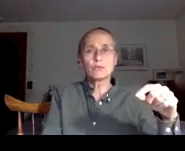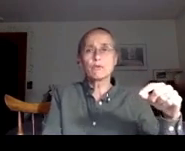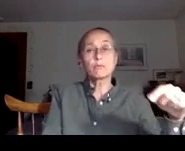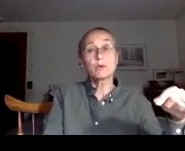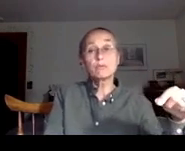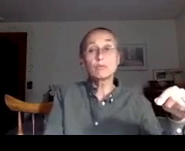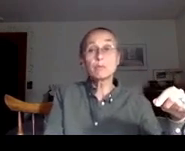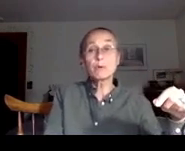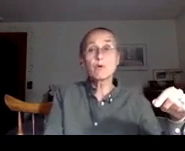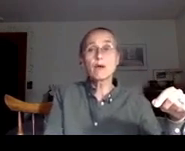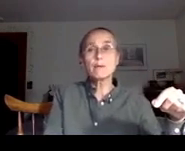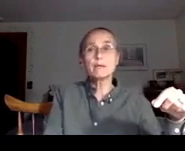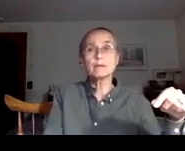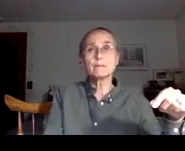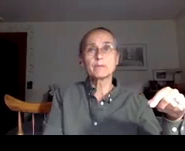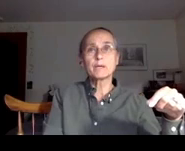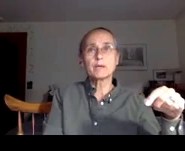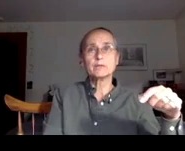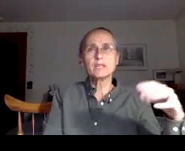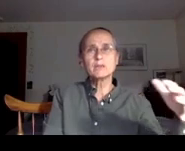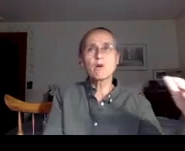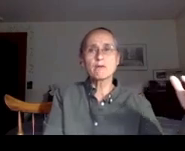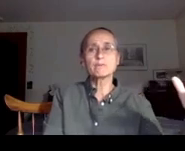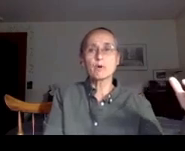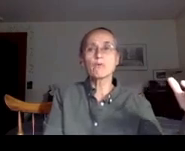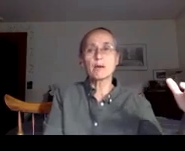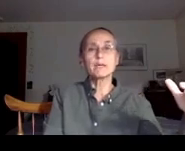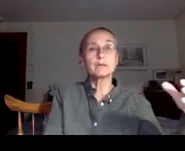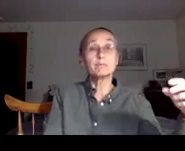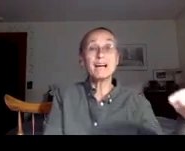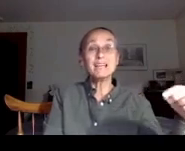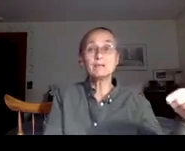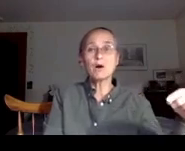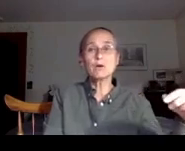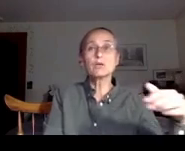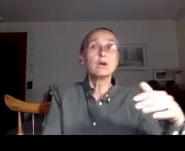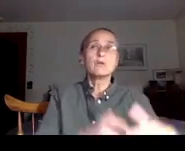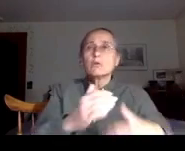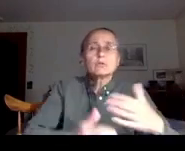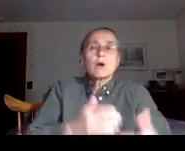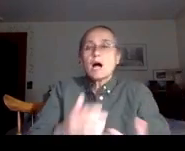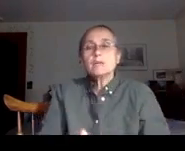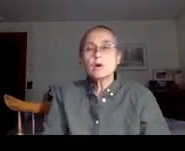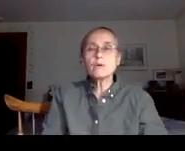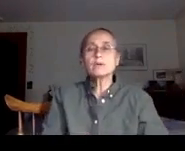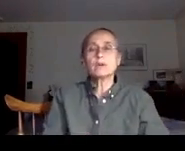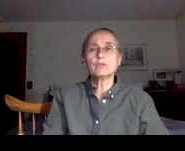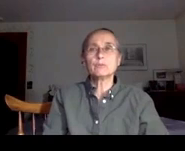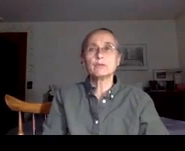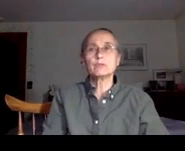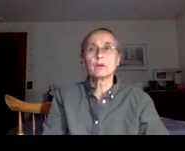is true of preschool programming and kindergarten programming. By and large, those are